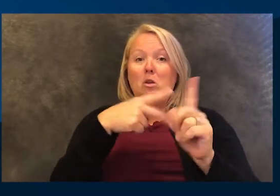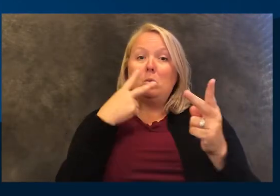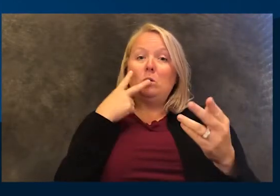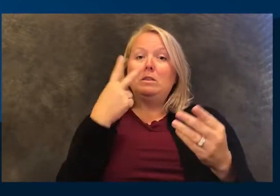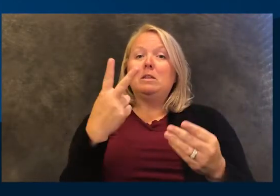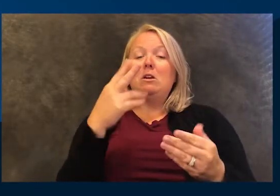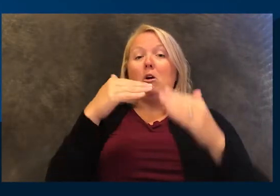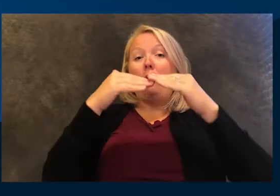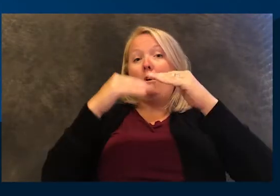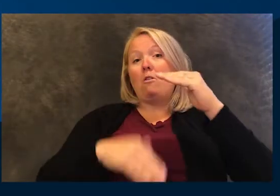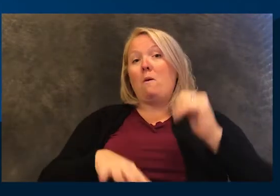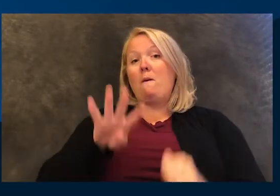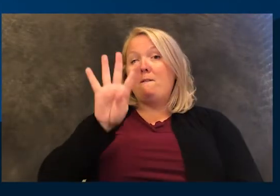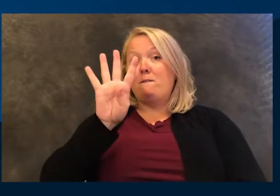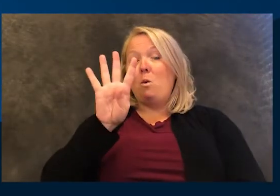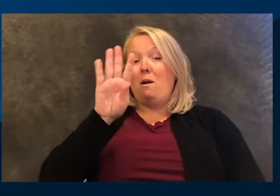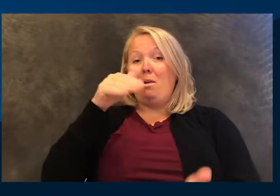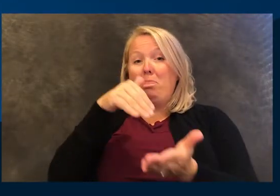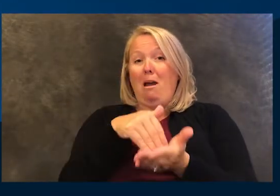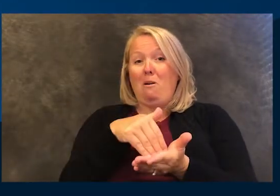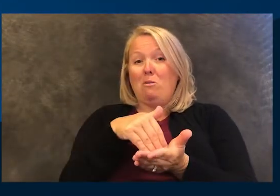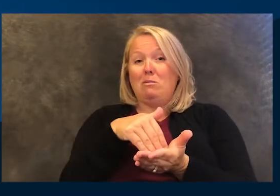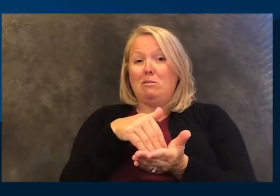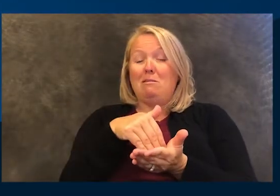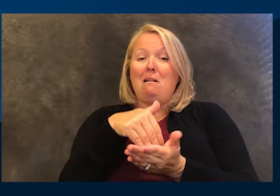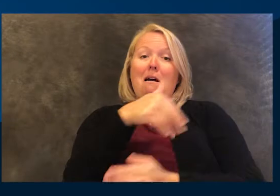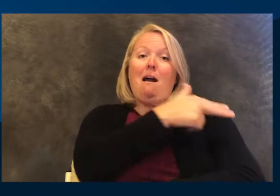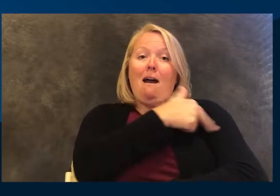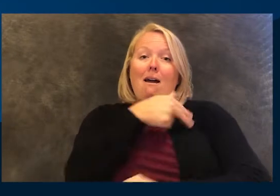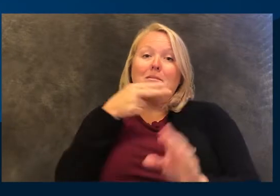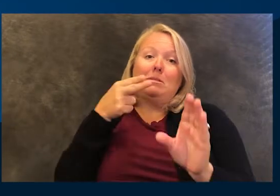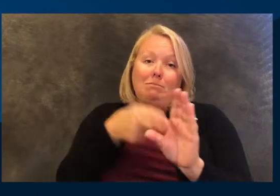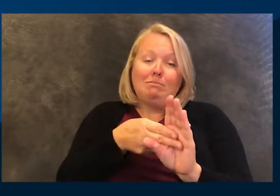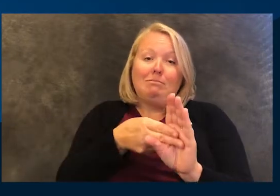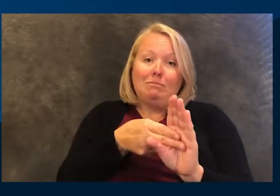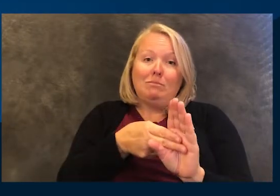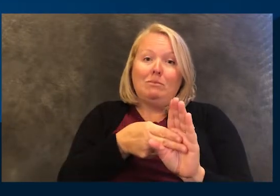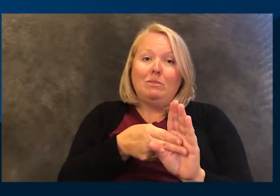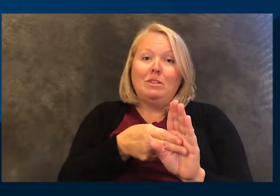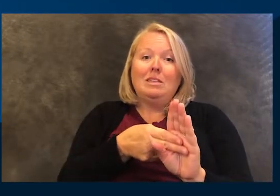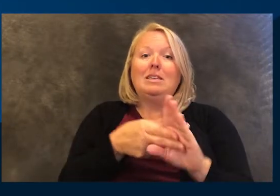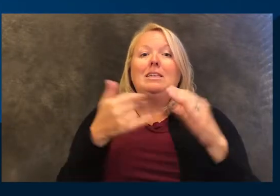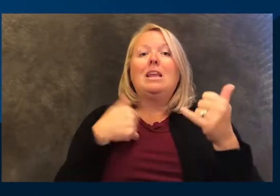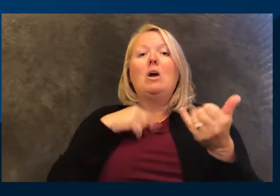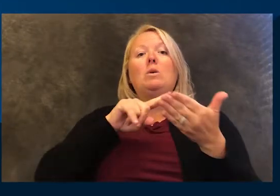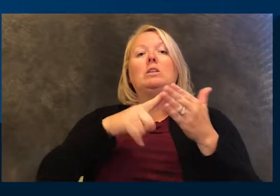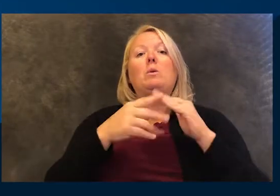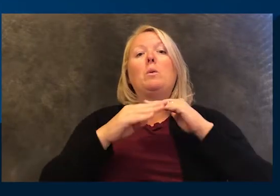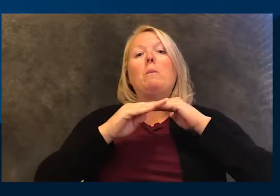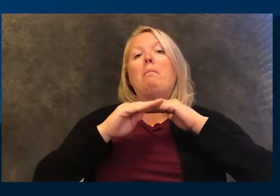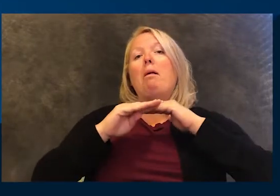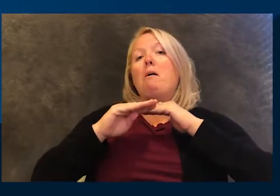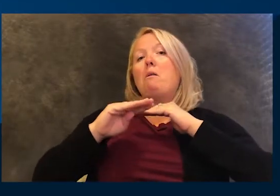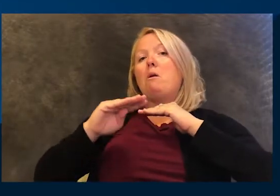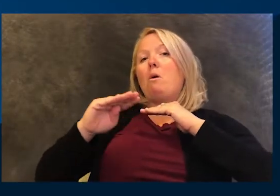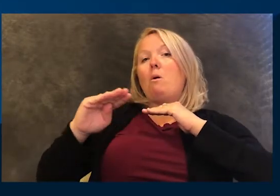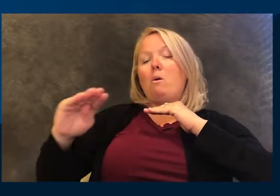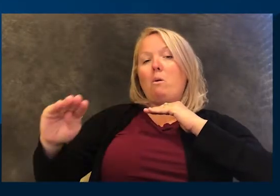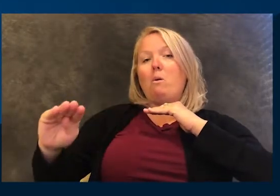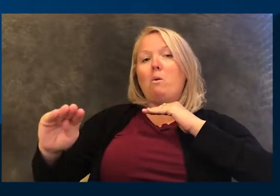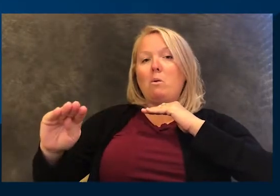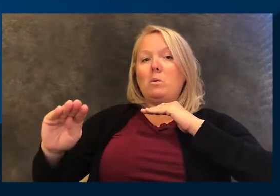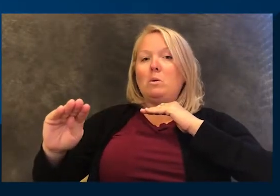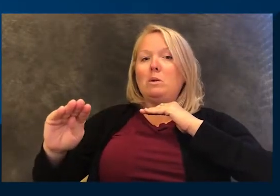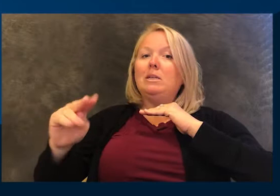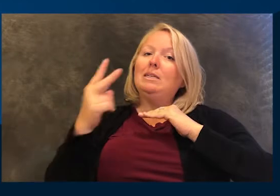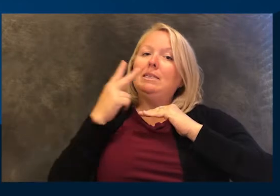under 4,000 hospital admissions. We're thinking that we are now starting to plateau and will likely see a trend